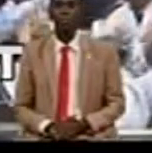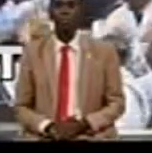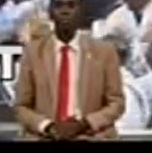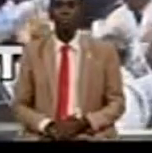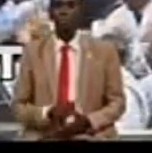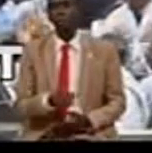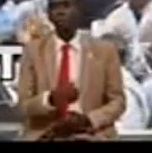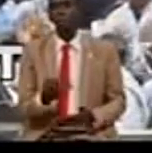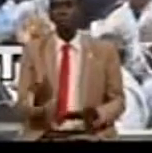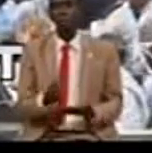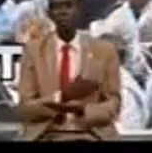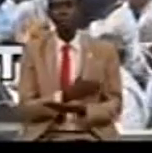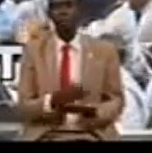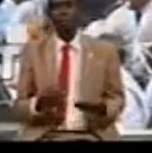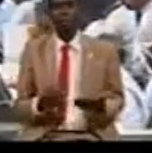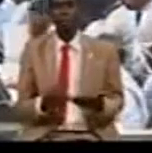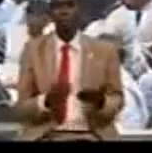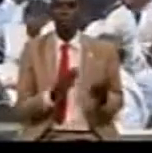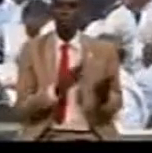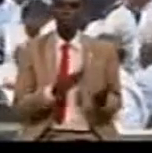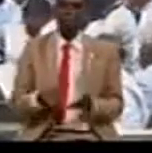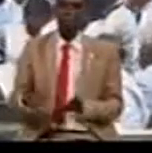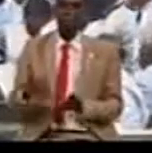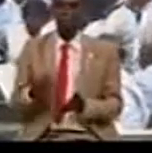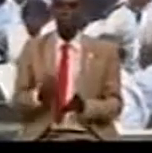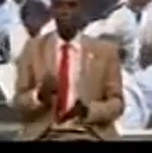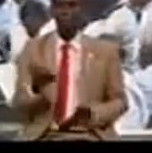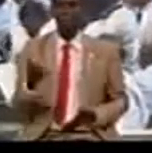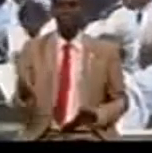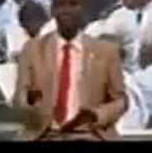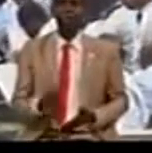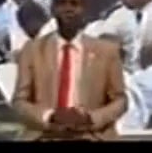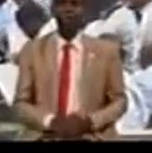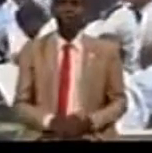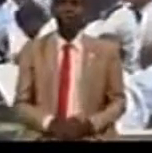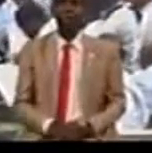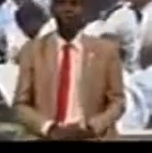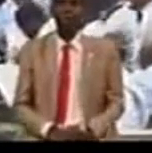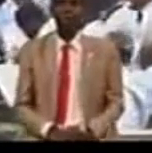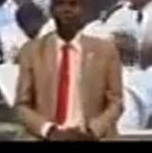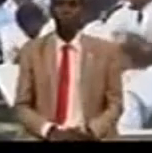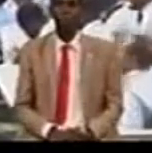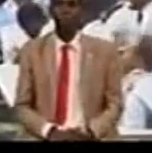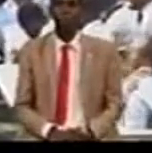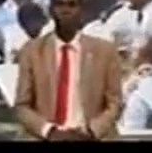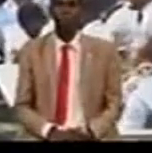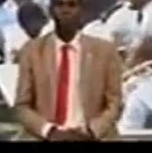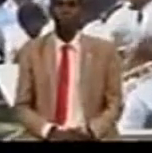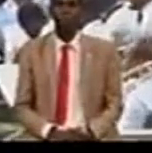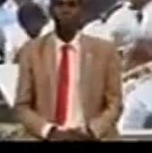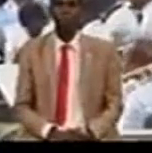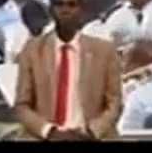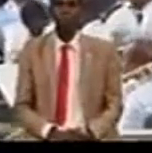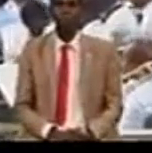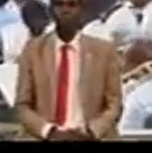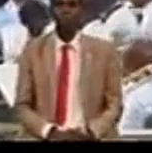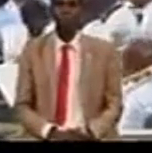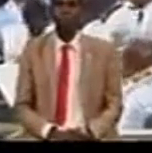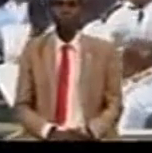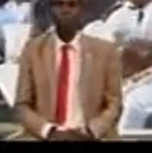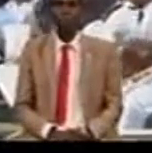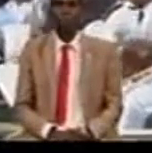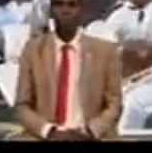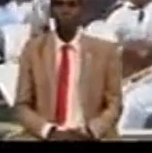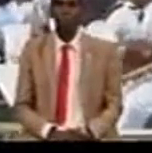If the world from you withhold of its silver and its gold, and you have to get along with